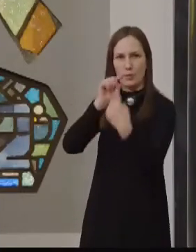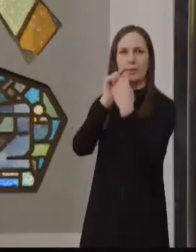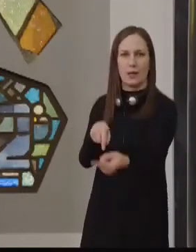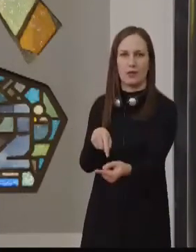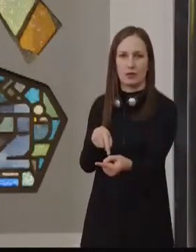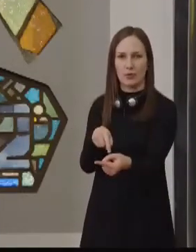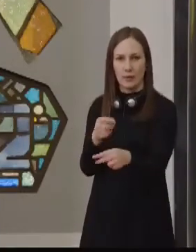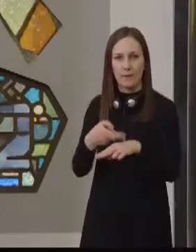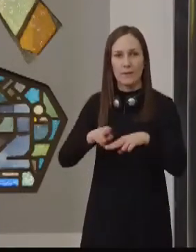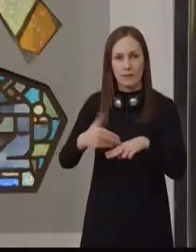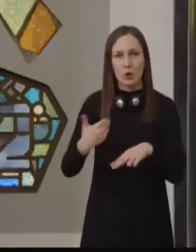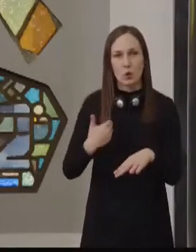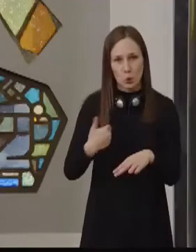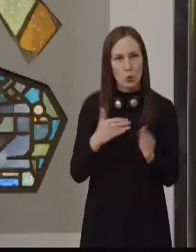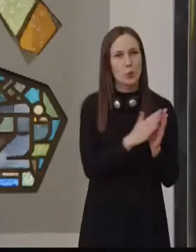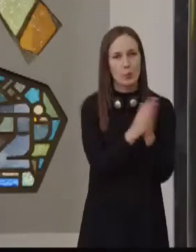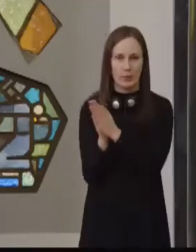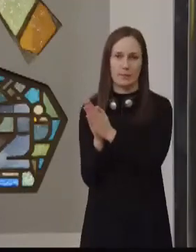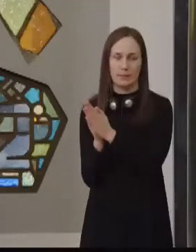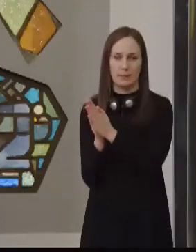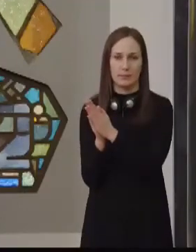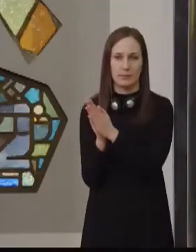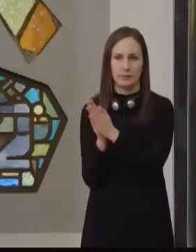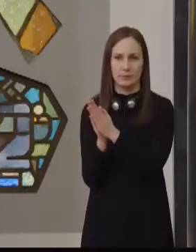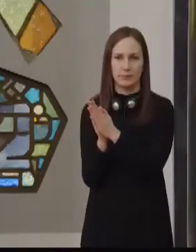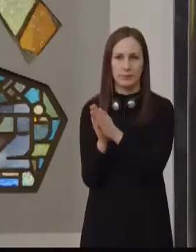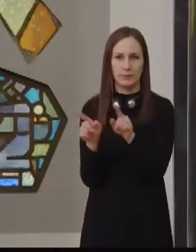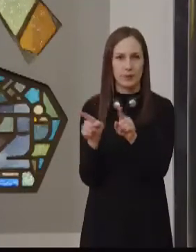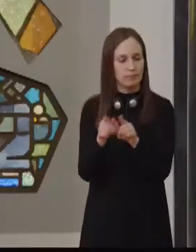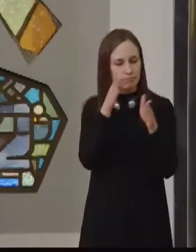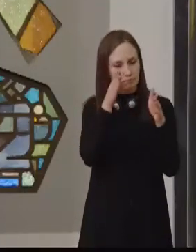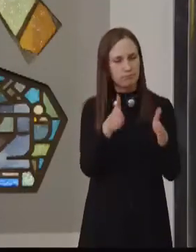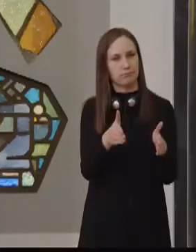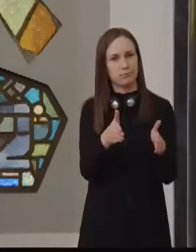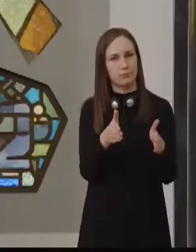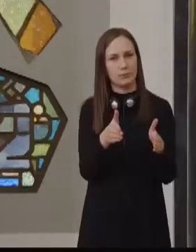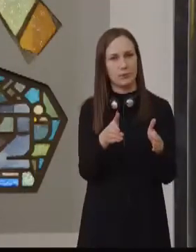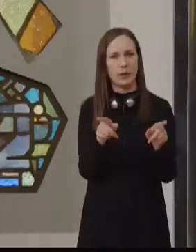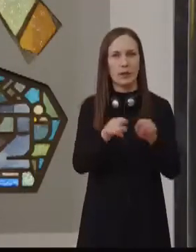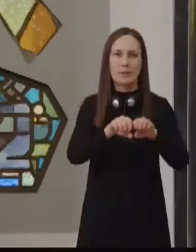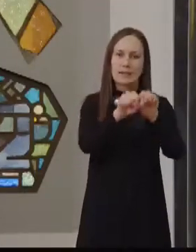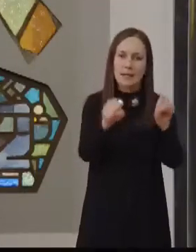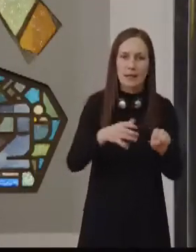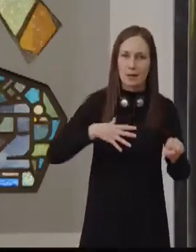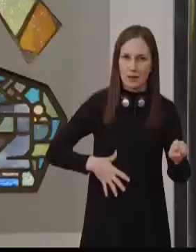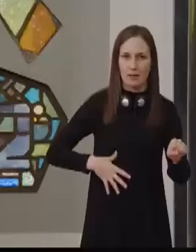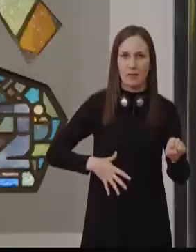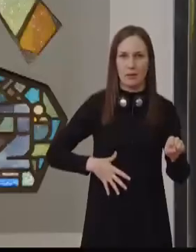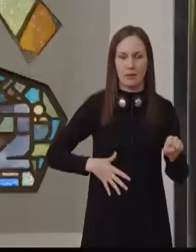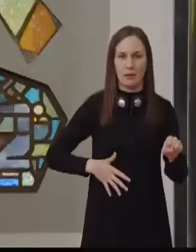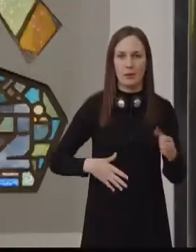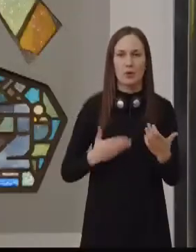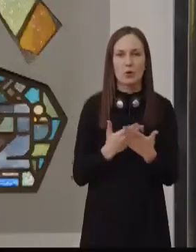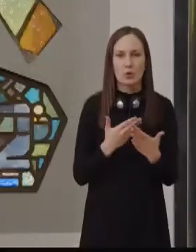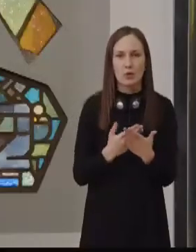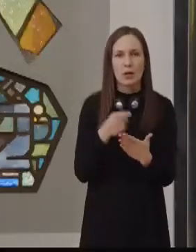Unfortunately, we are faced with a lot of resistance and very many demonstrations targeted against the LGBTQ community. So I would